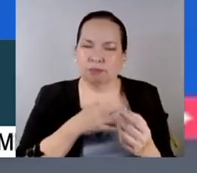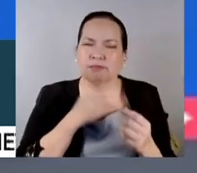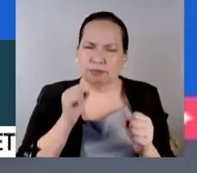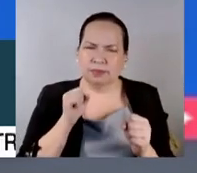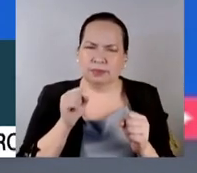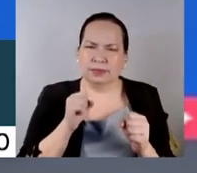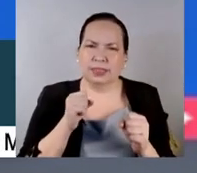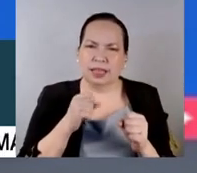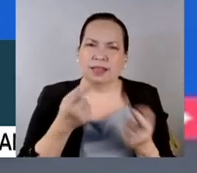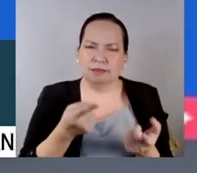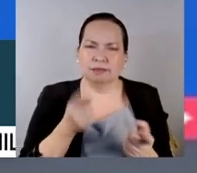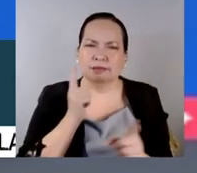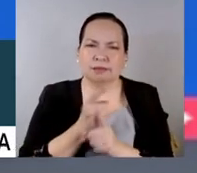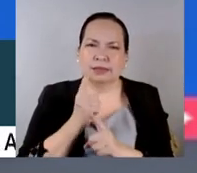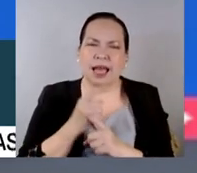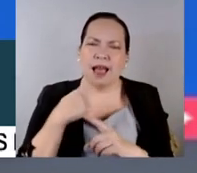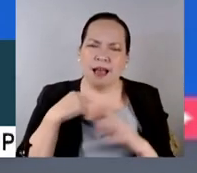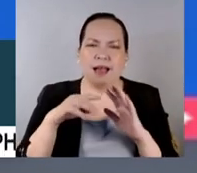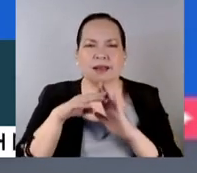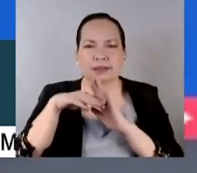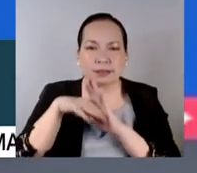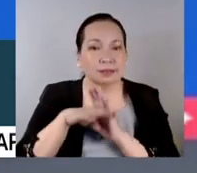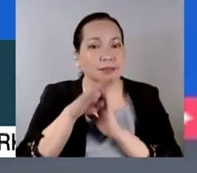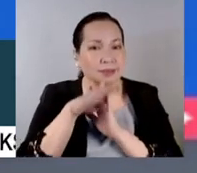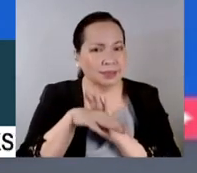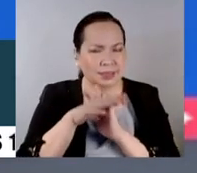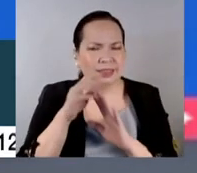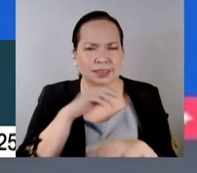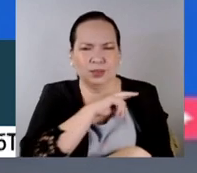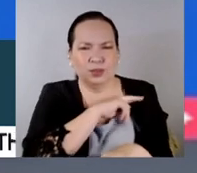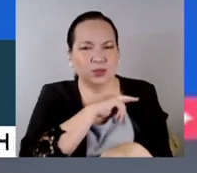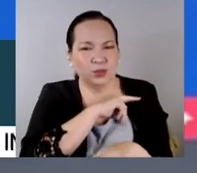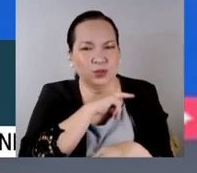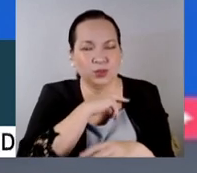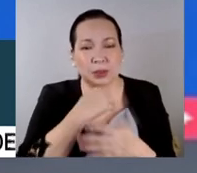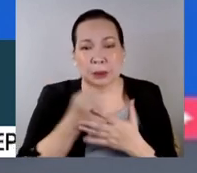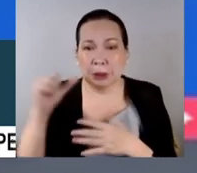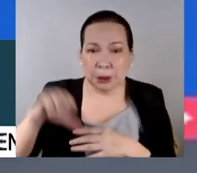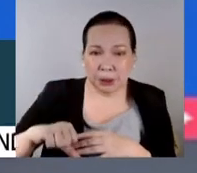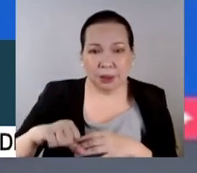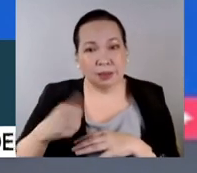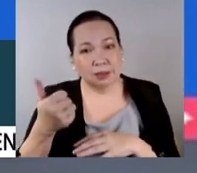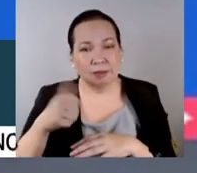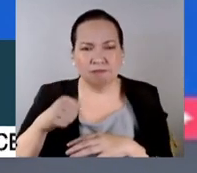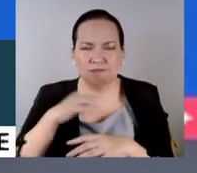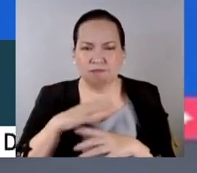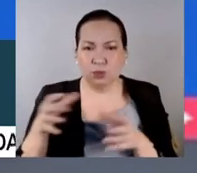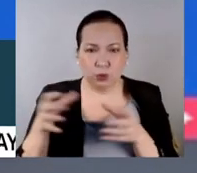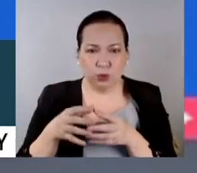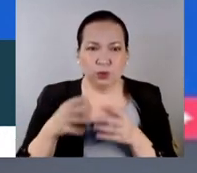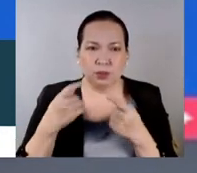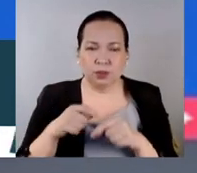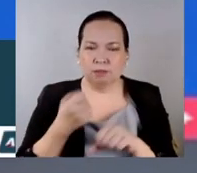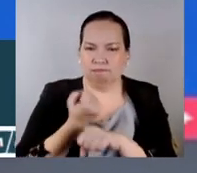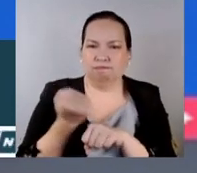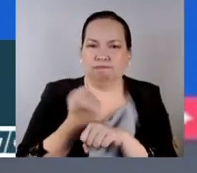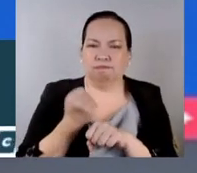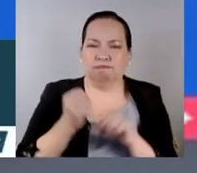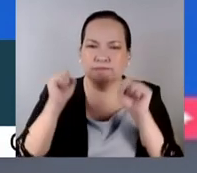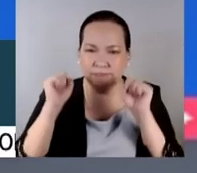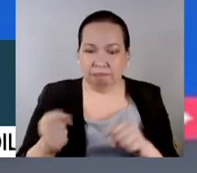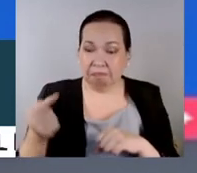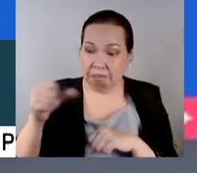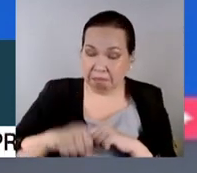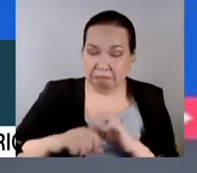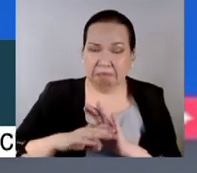We've had setbacks. That's part of the playoffs. Tough losses. Our group has shown a resilience to bounce back